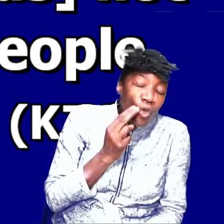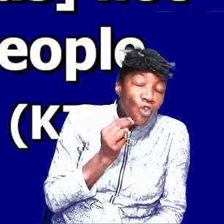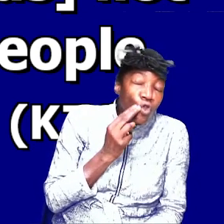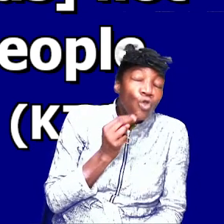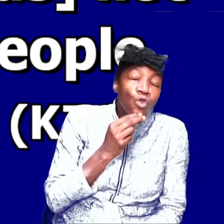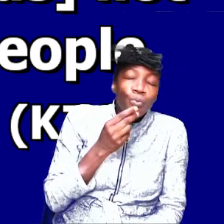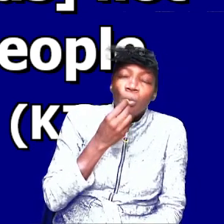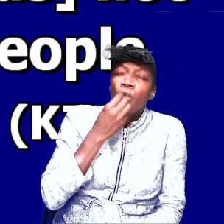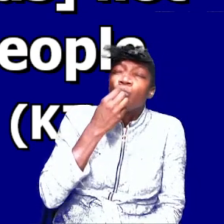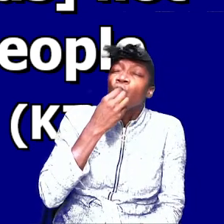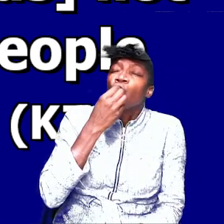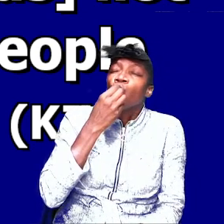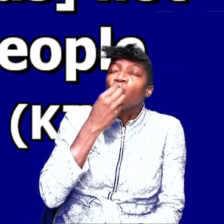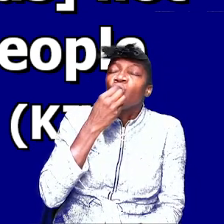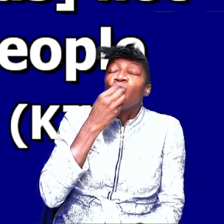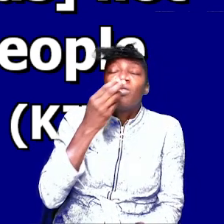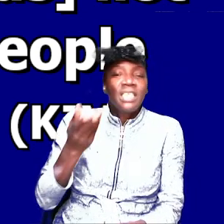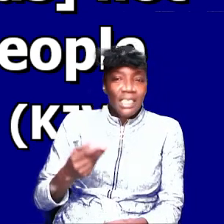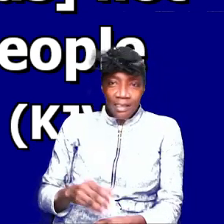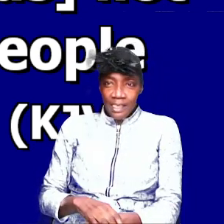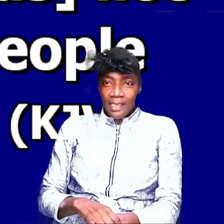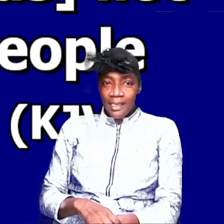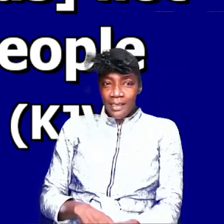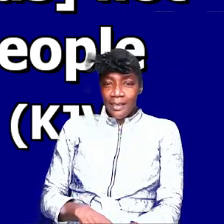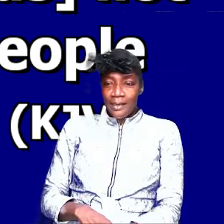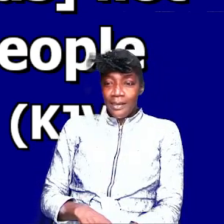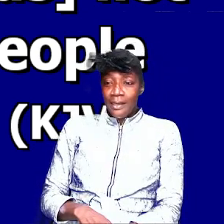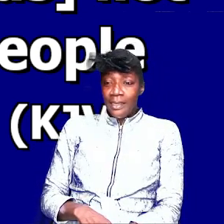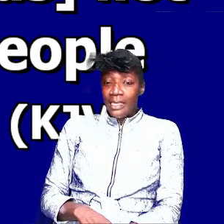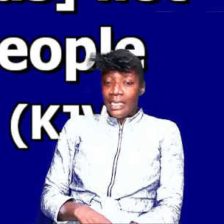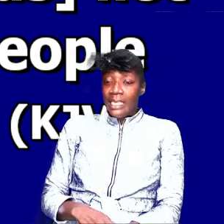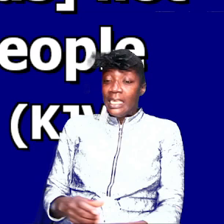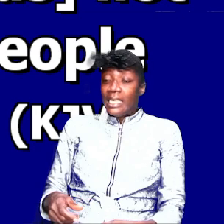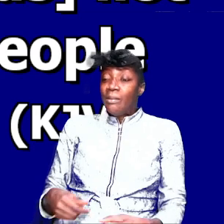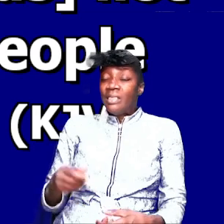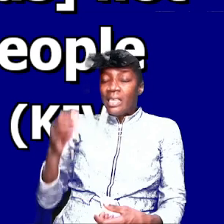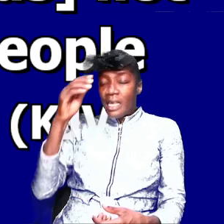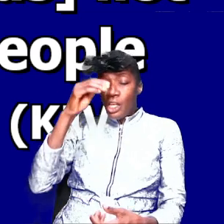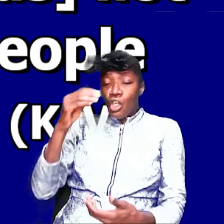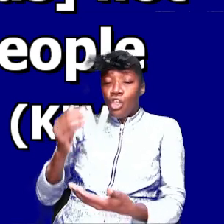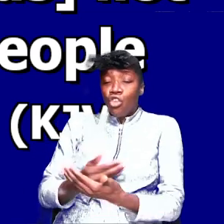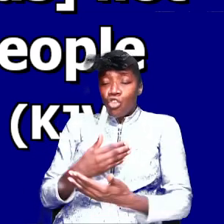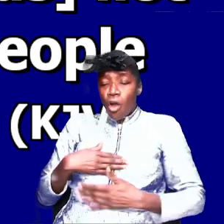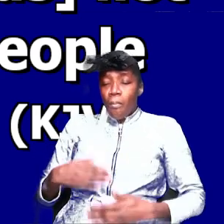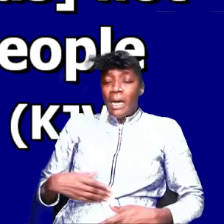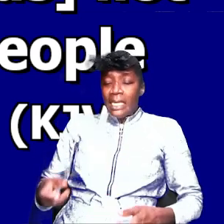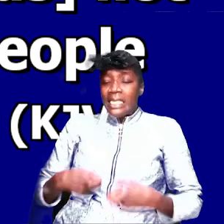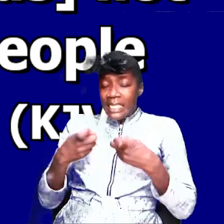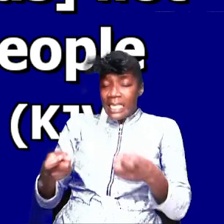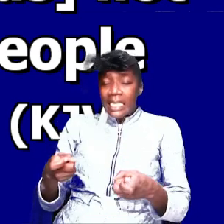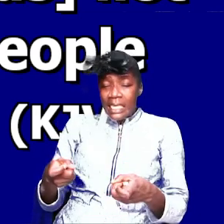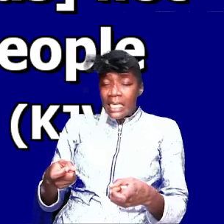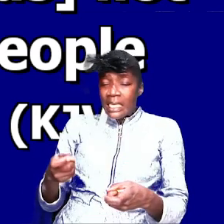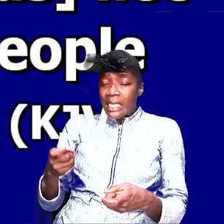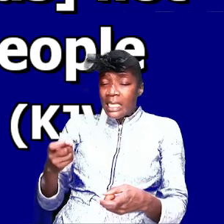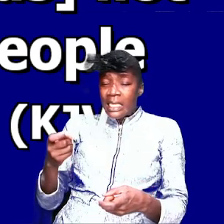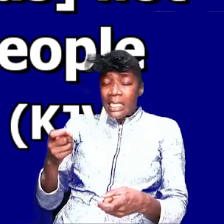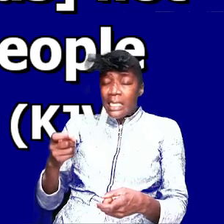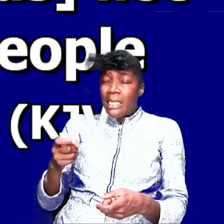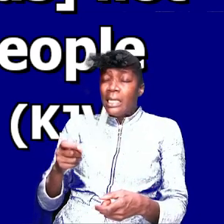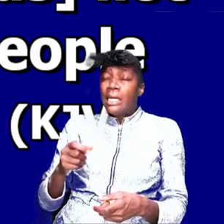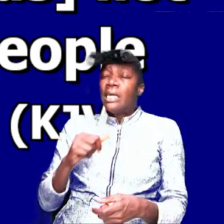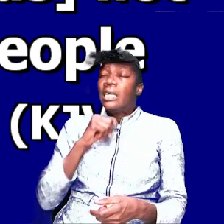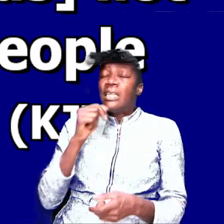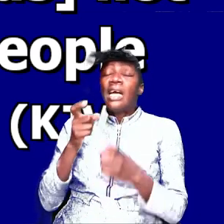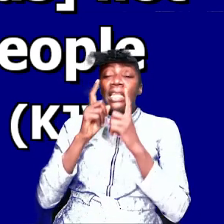So all along this man was saying that somebody sinned, that's why he don't get an answer from God. Not looking